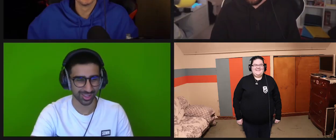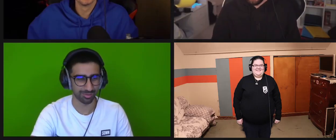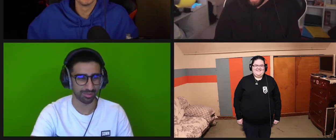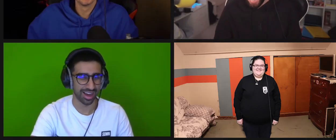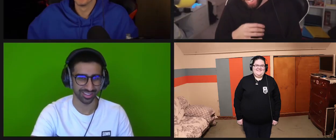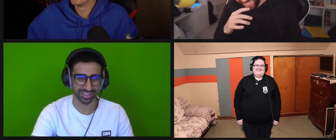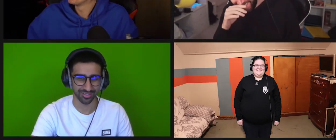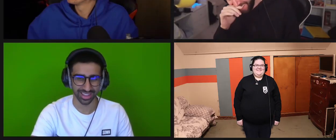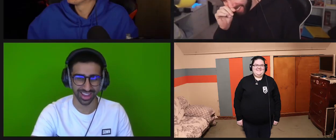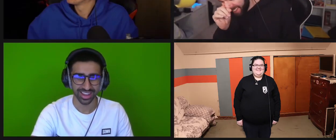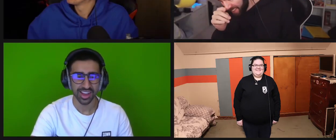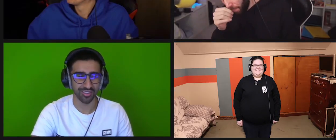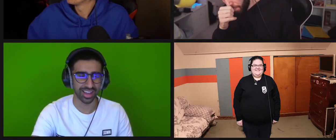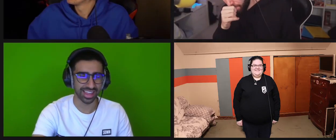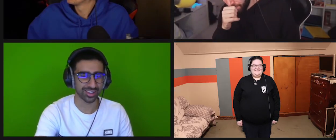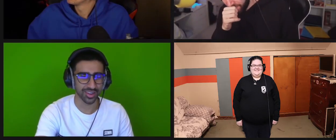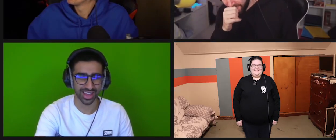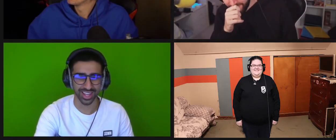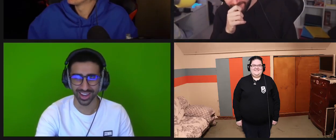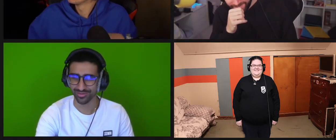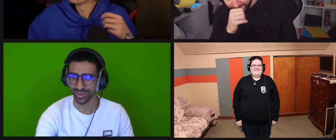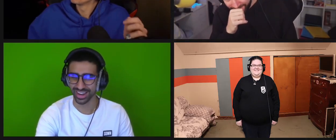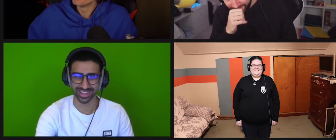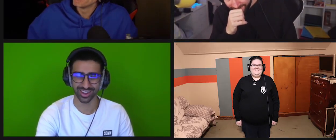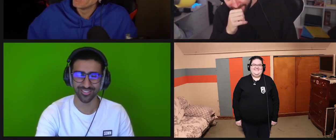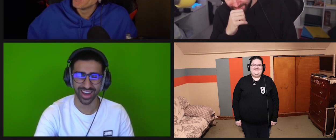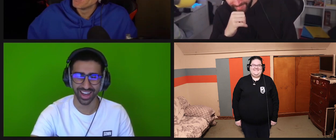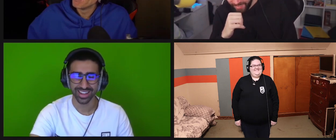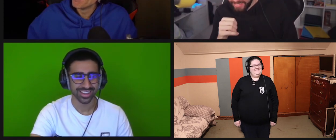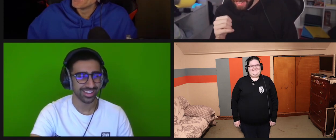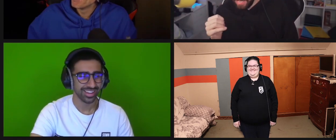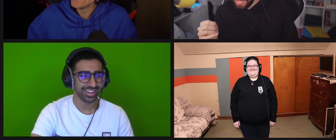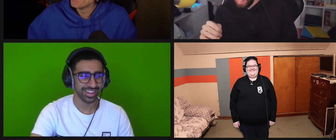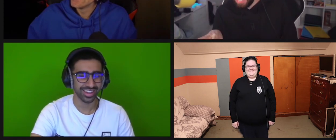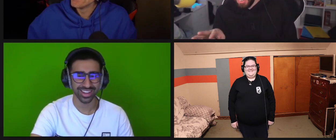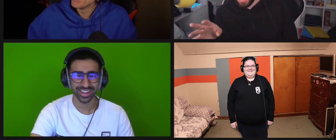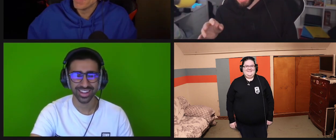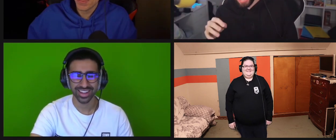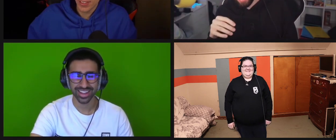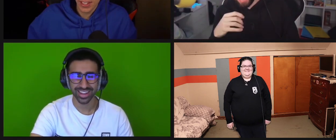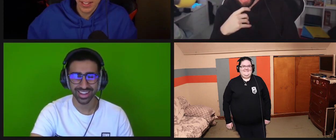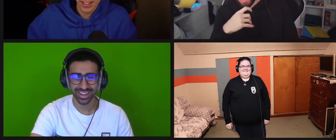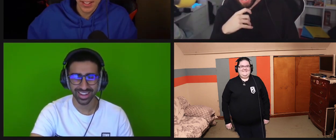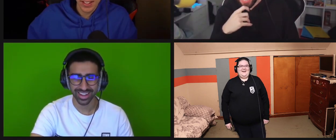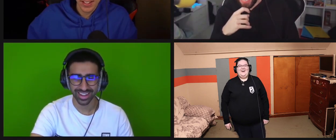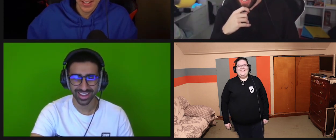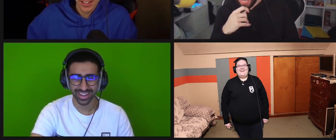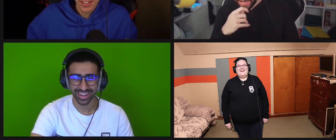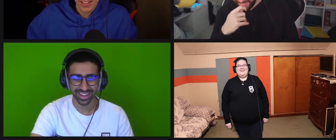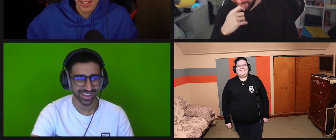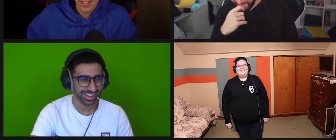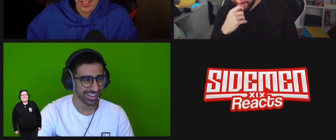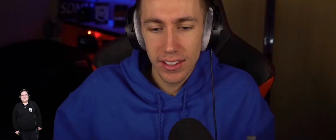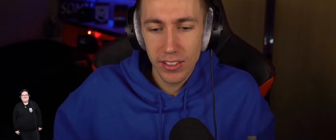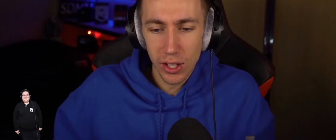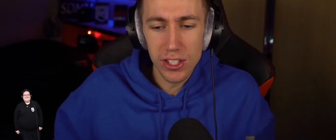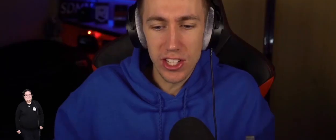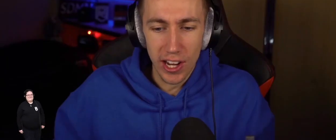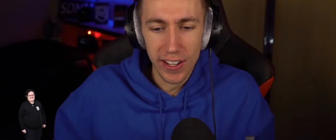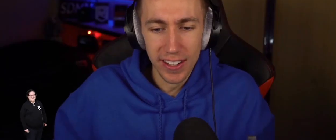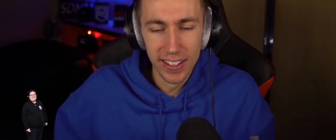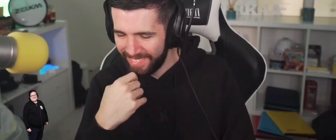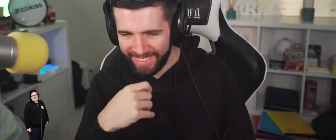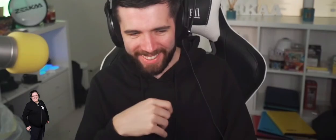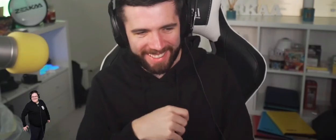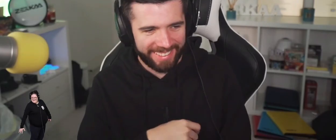Or like superpowers or something. Like I'm like, there's got to be a turning point here somewhere. Well, Simon used to play more in the shower thinking he could do superpowers. Oh, yeah. So. Used